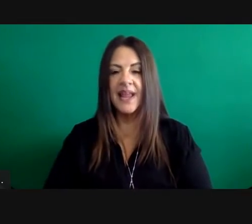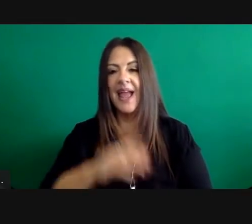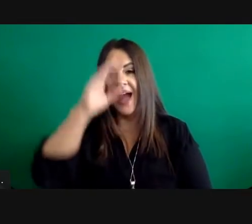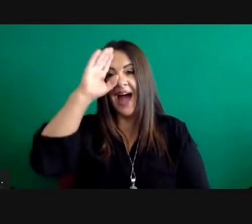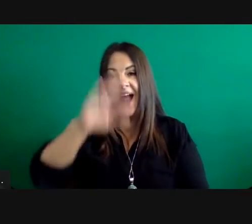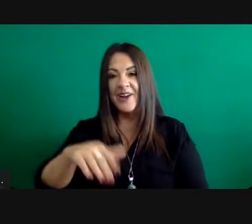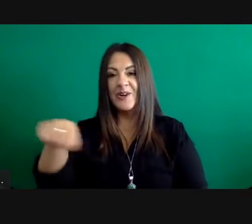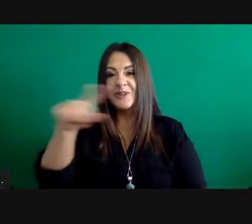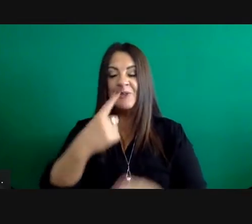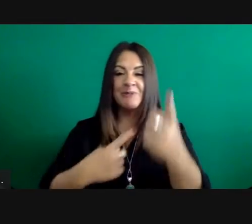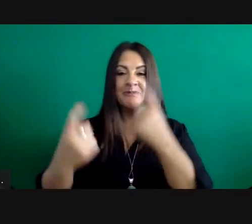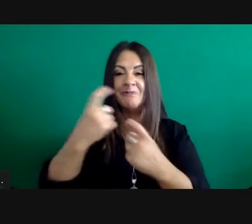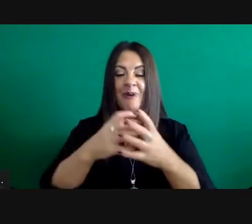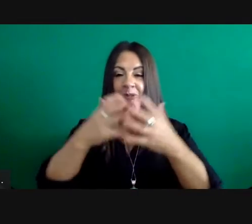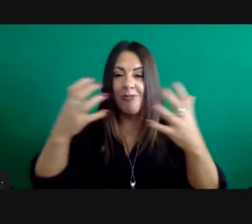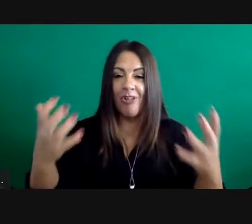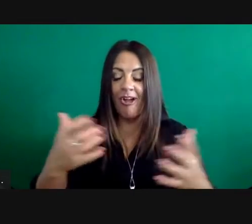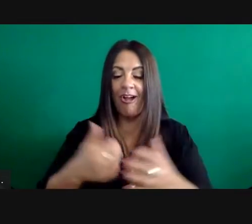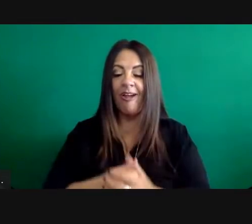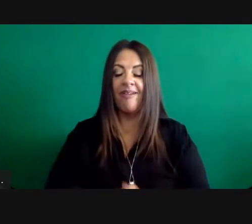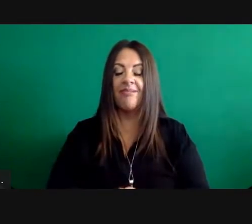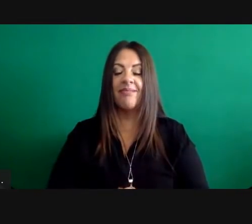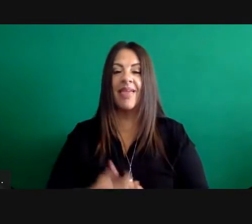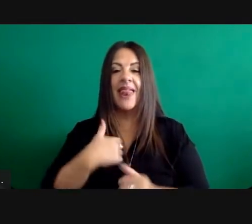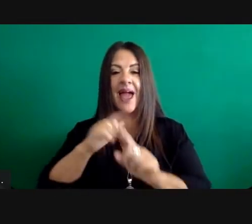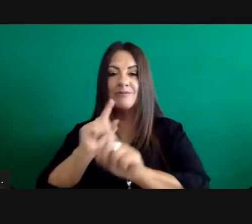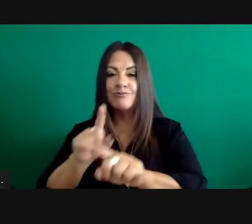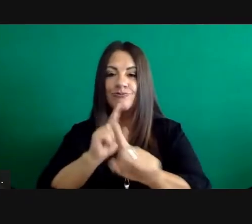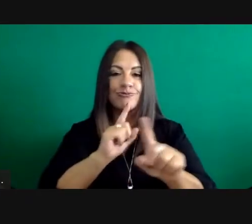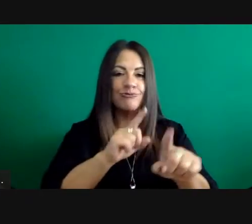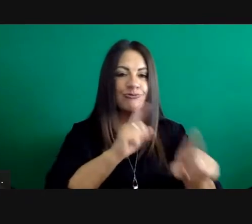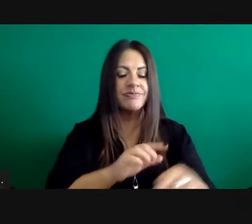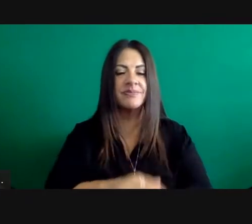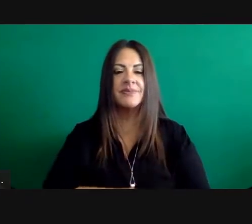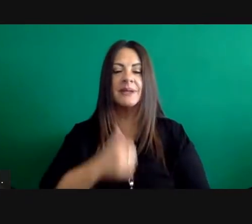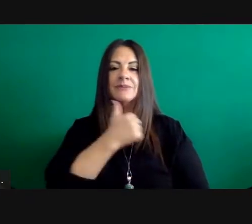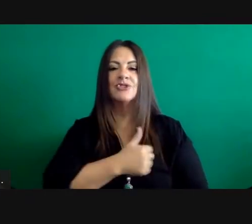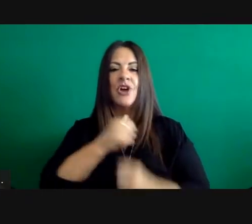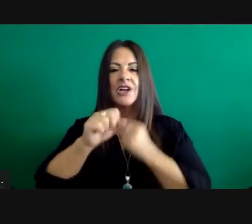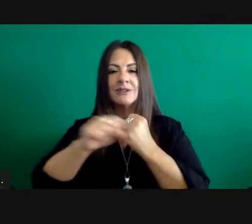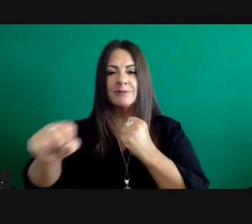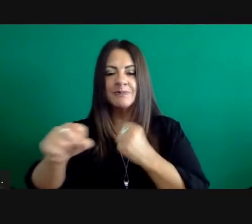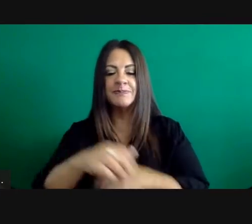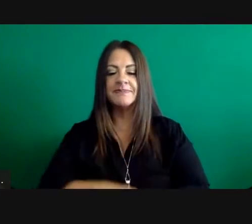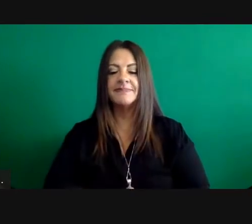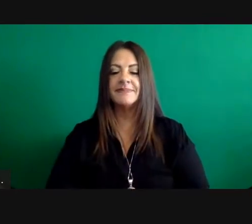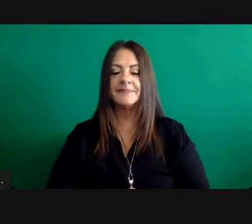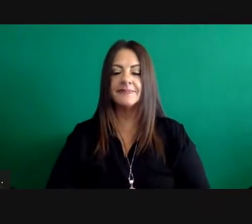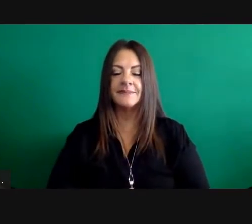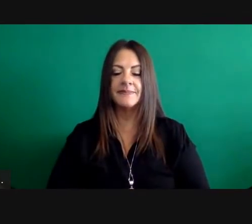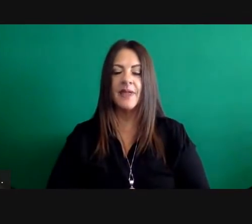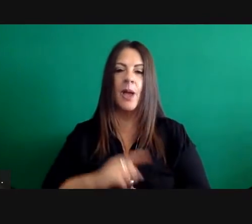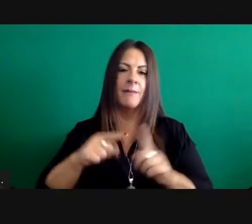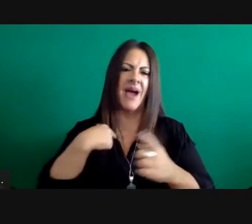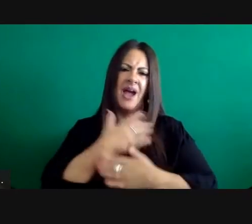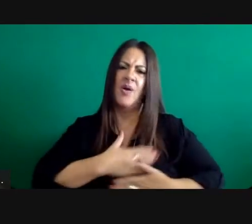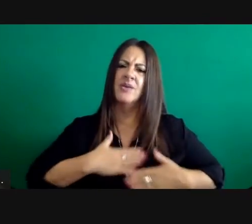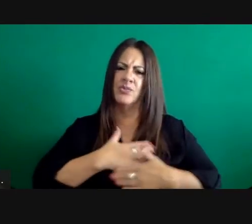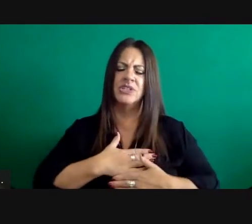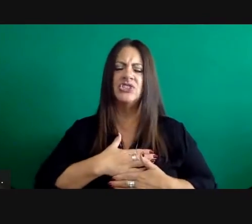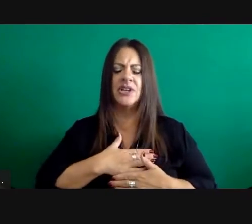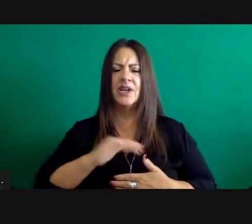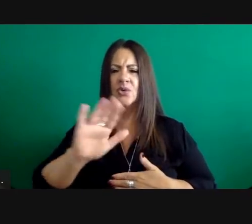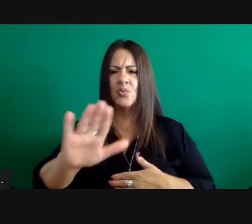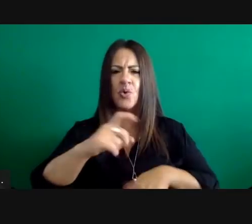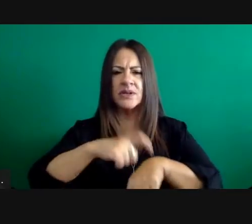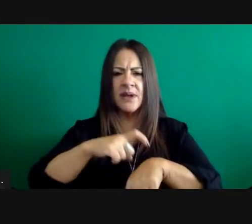of questions and mouthfuls of answers, and I apologize for that, but really always appreciate the time